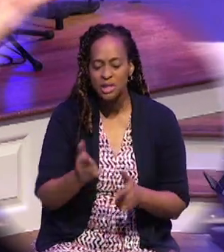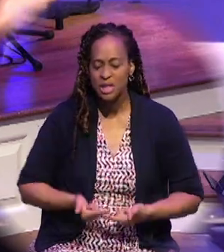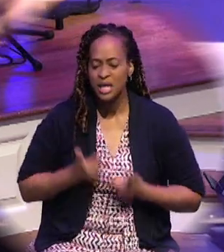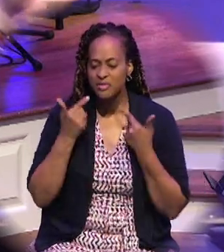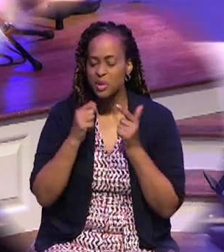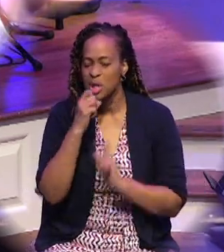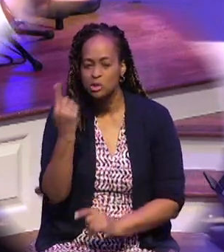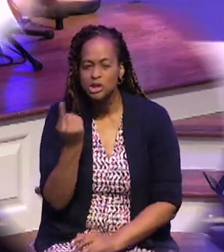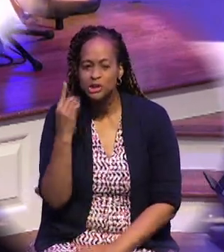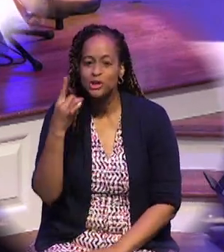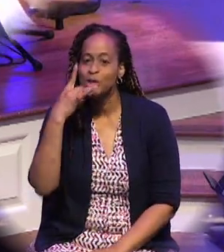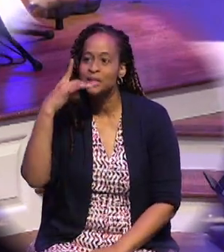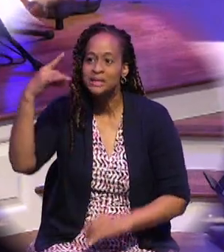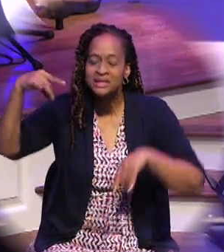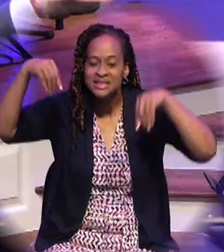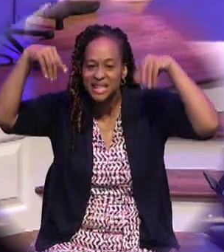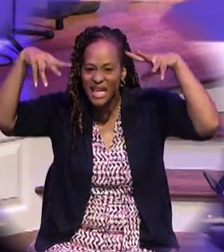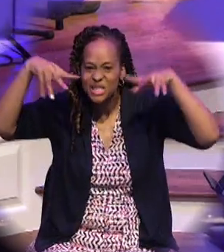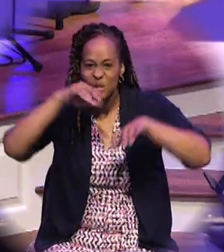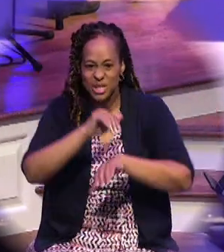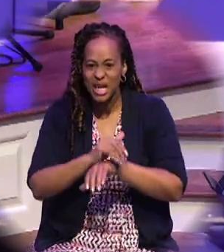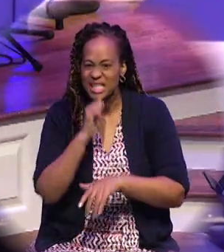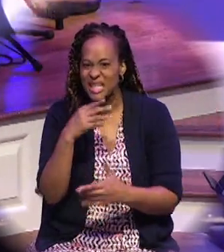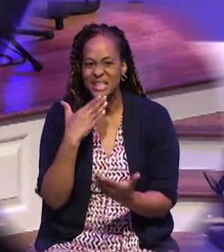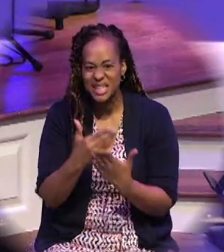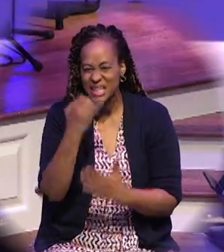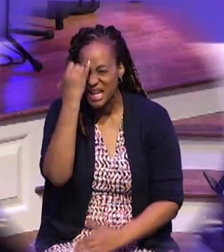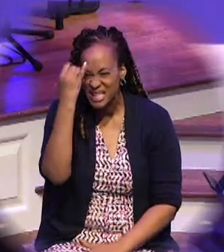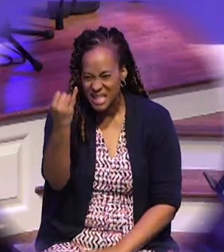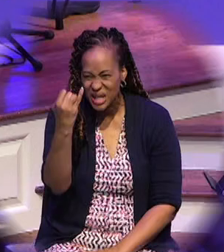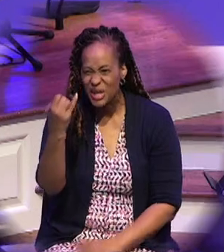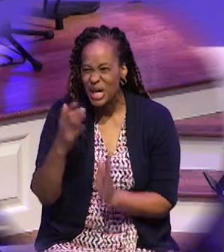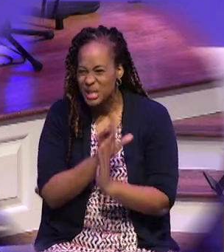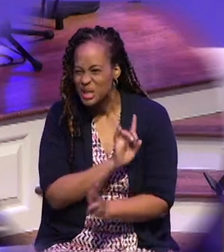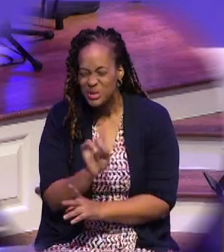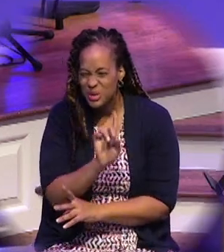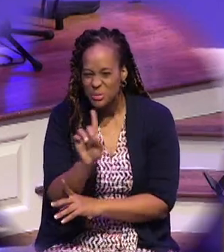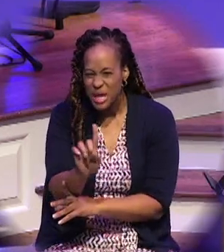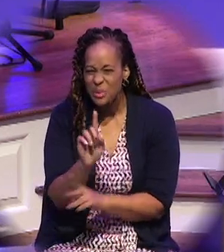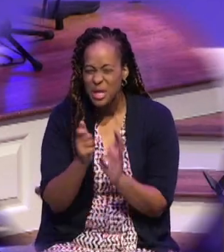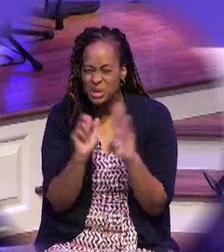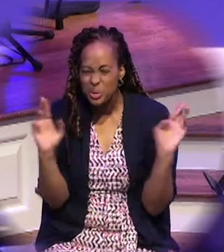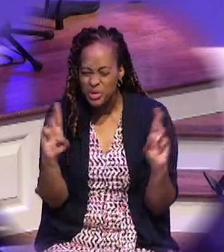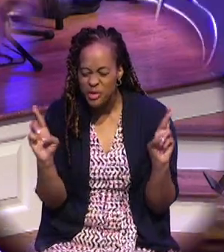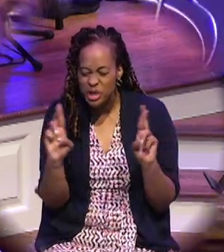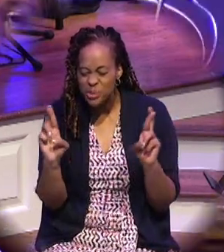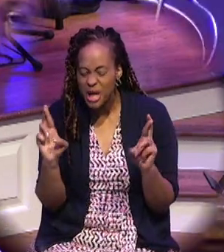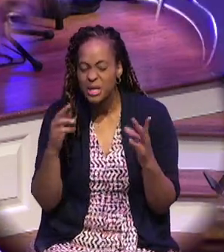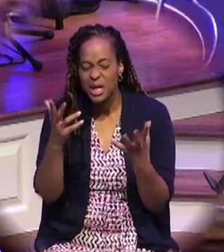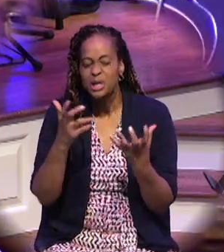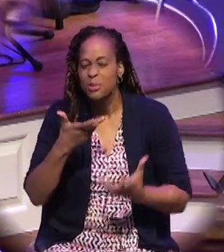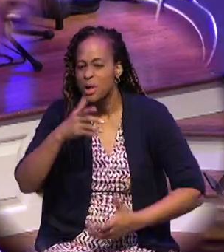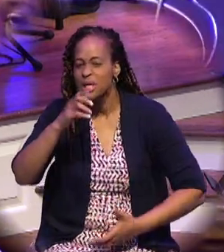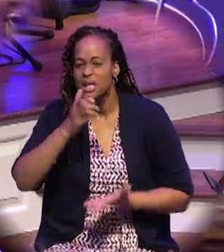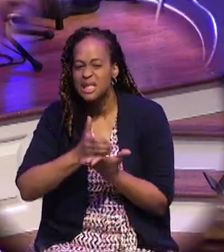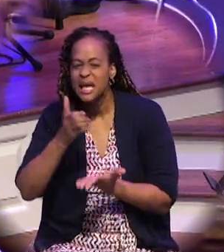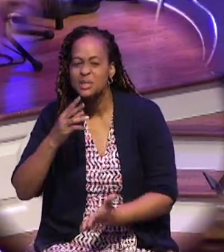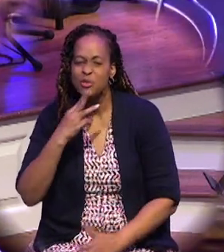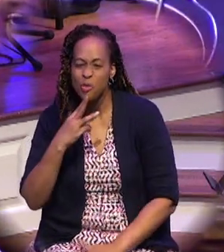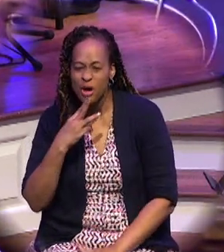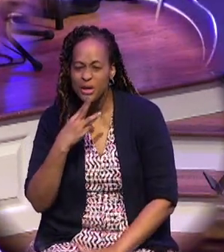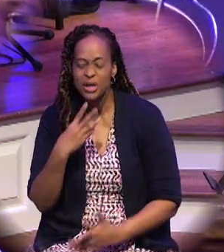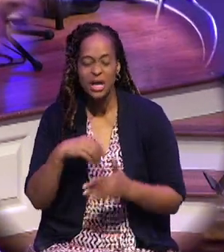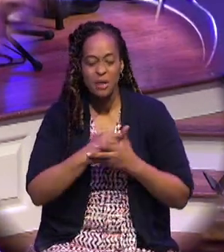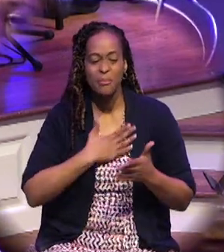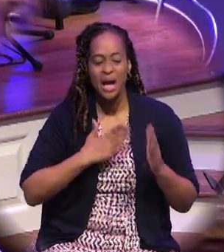turn lights on at night. That's not a good idea. You make your way to the refrigerator and you want a glass of water, and at